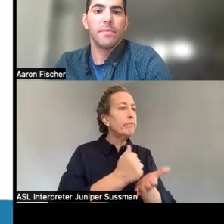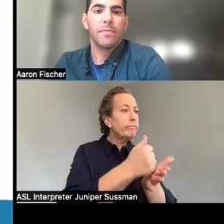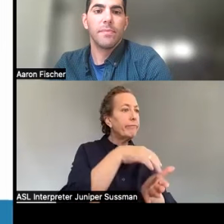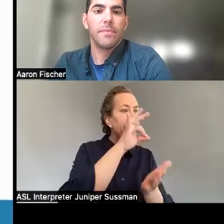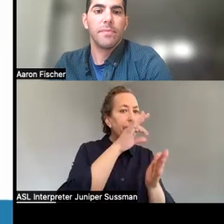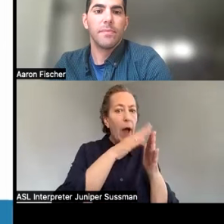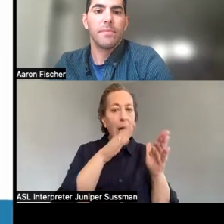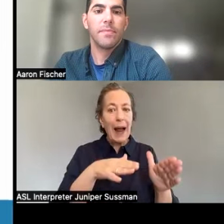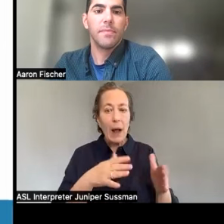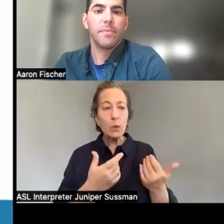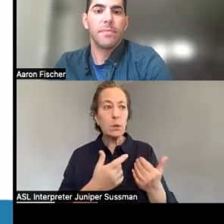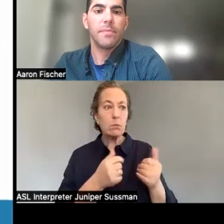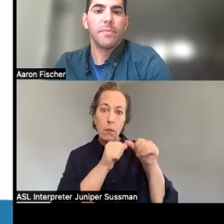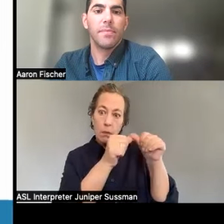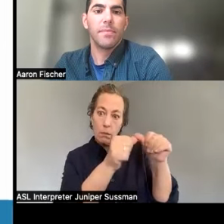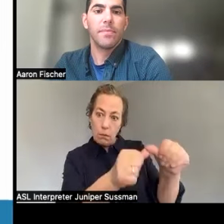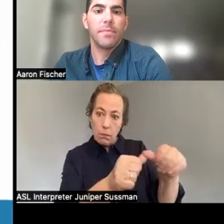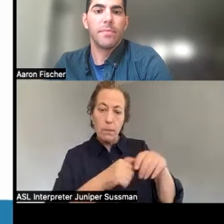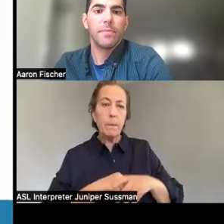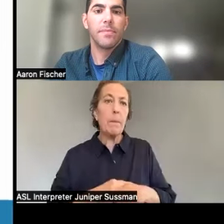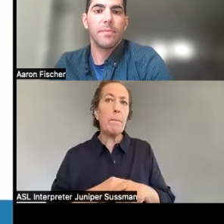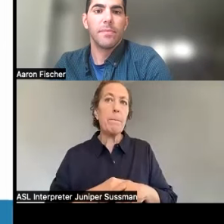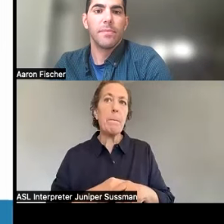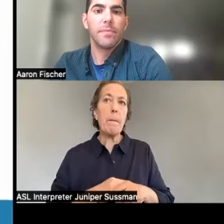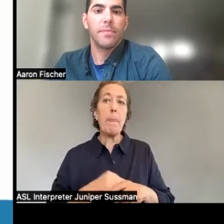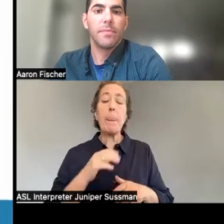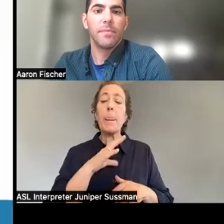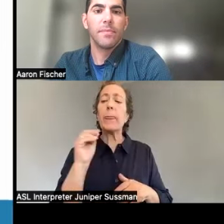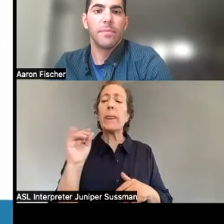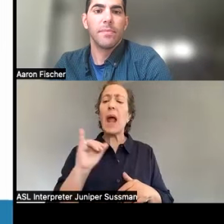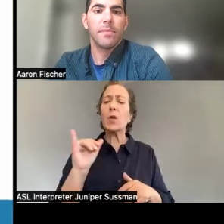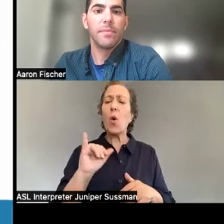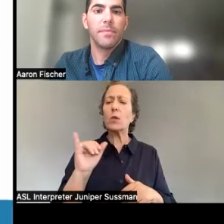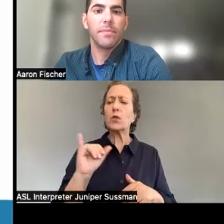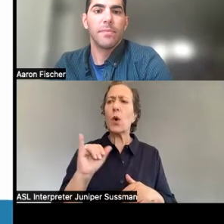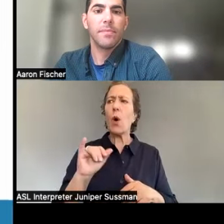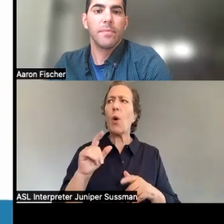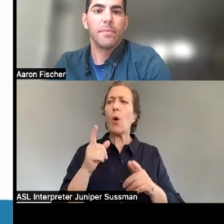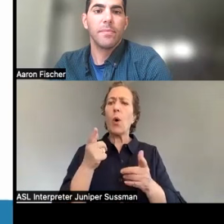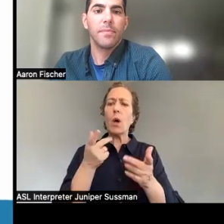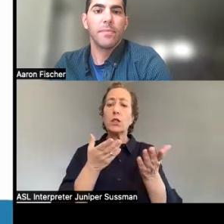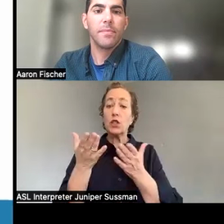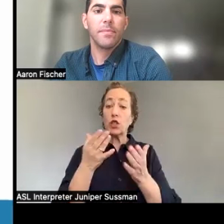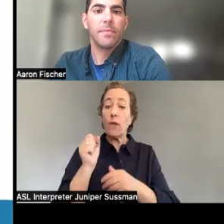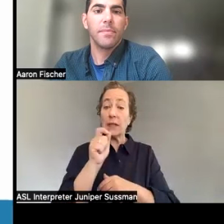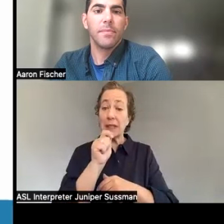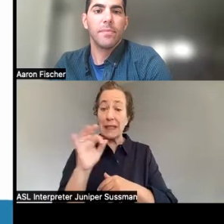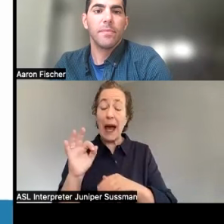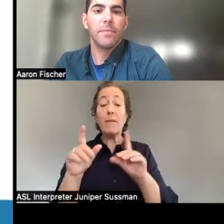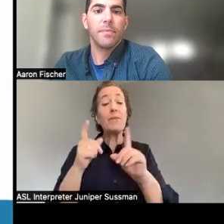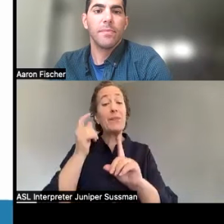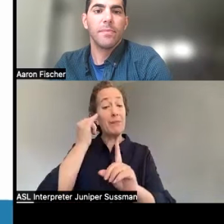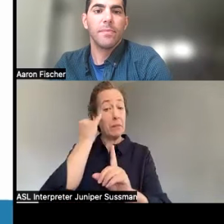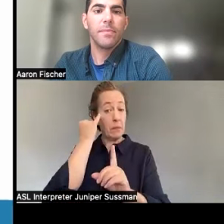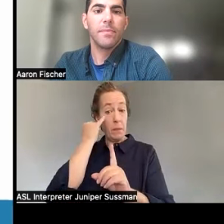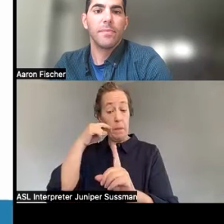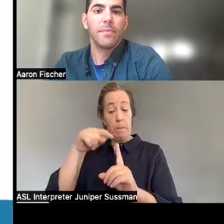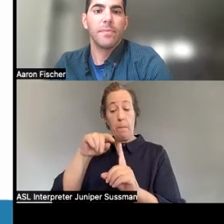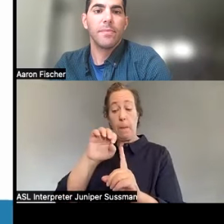perhaps long-term housing, as well as the enabling services staff. And should Eddie be in a health center,